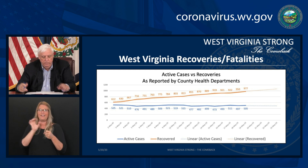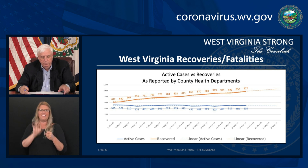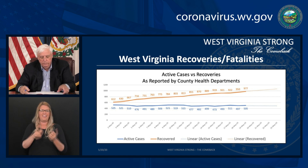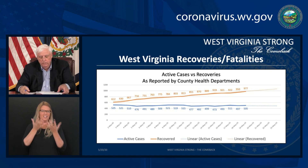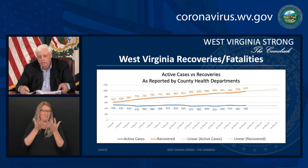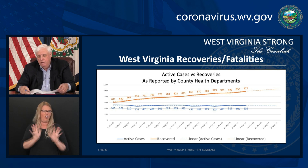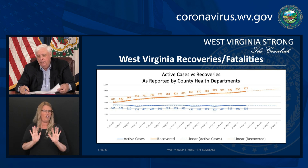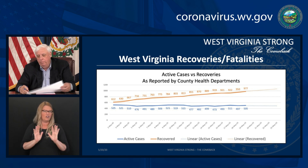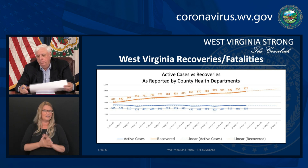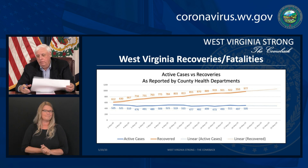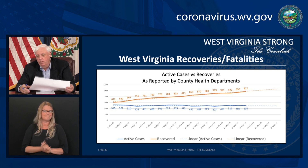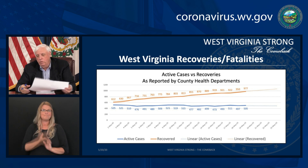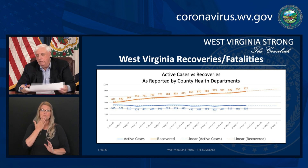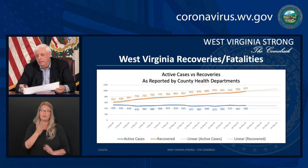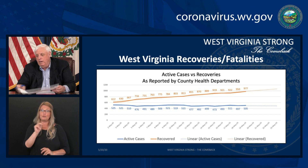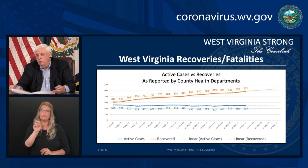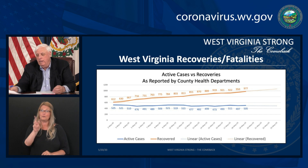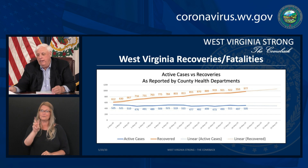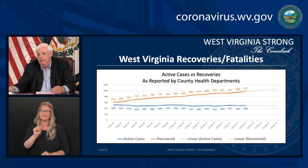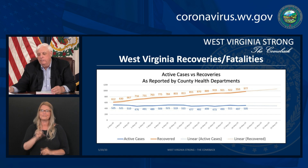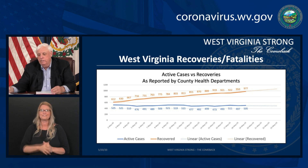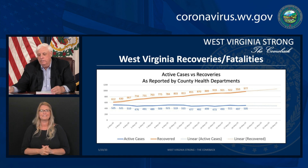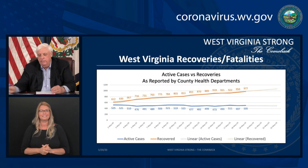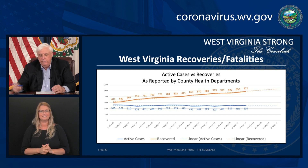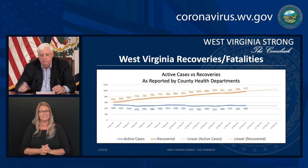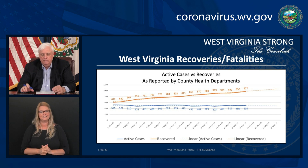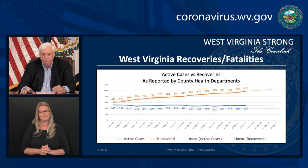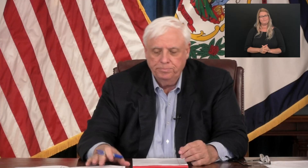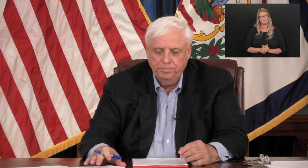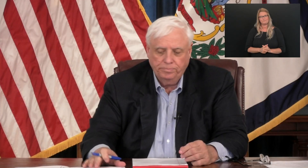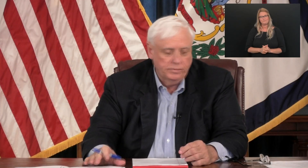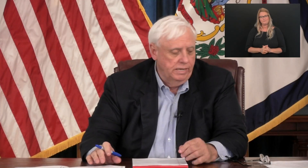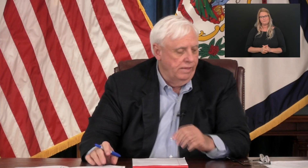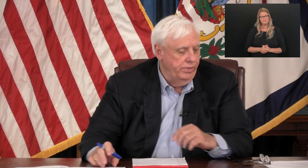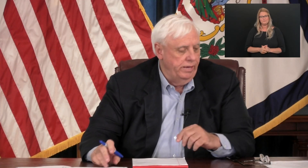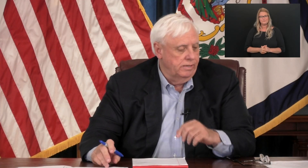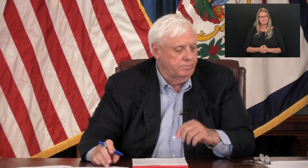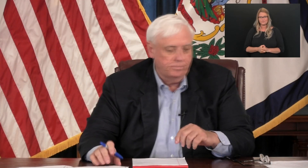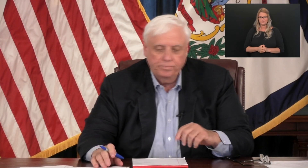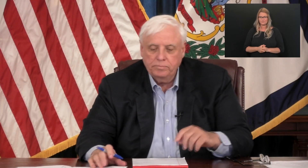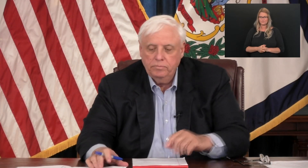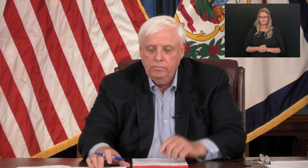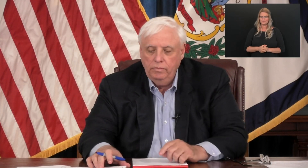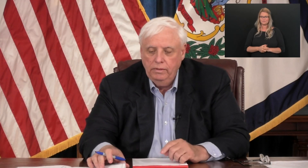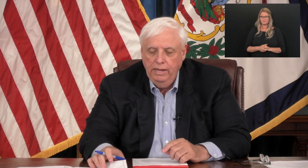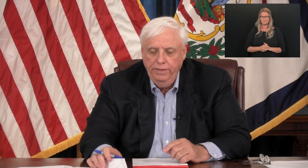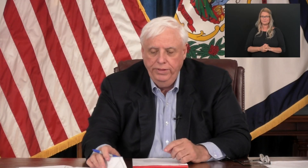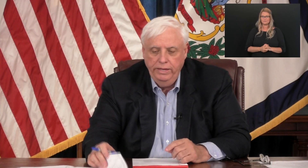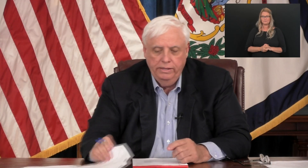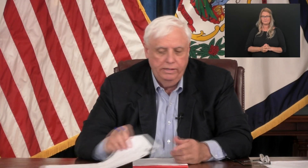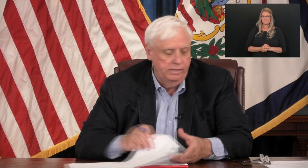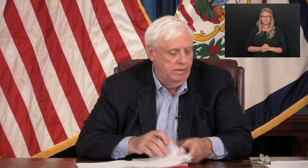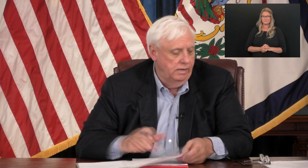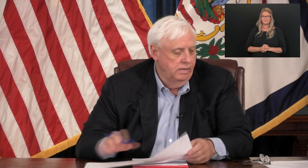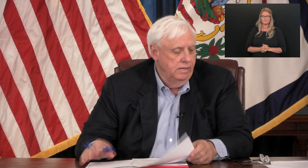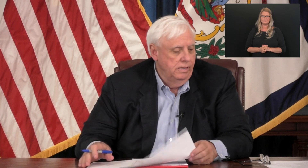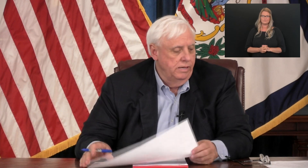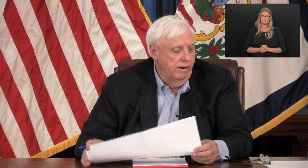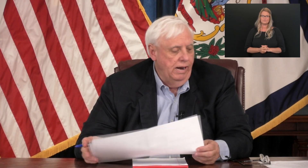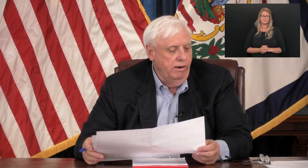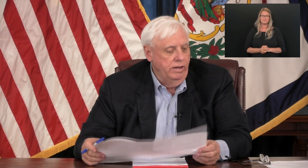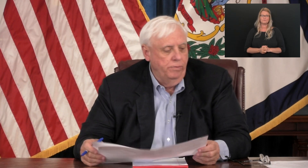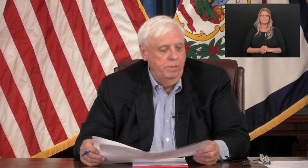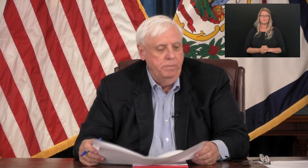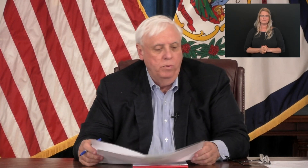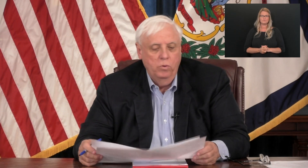good news. The only thing I would add is just this, and I think that